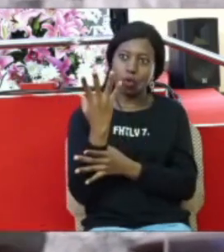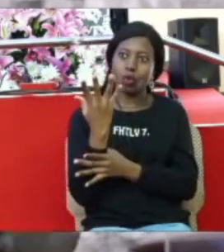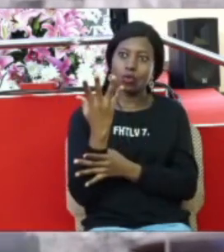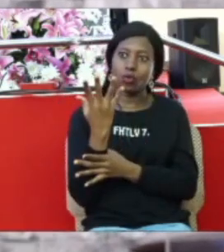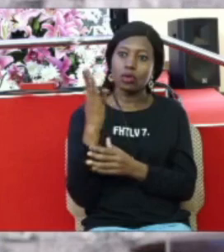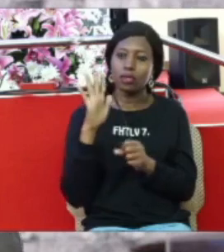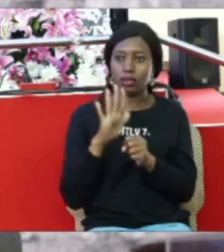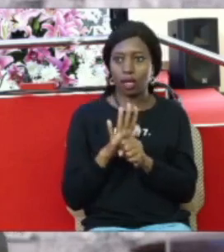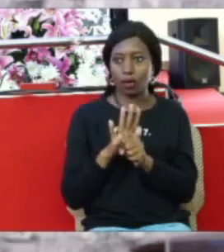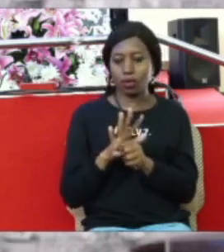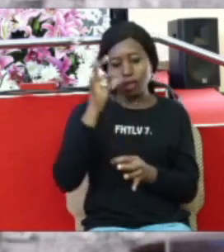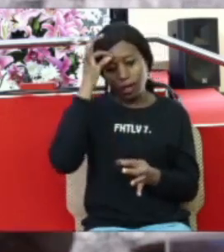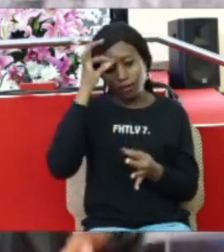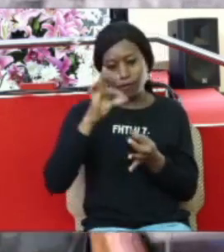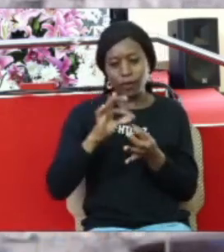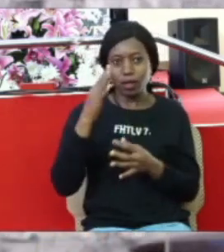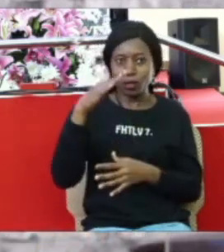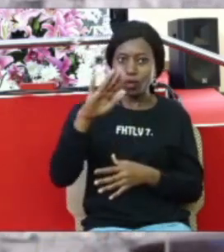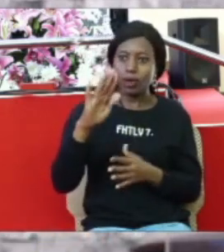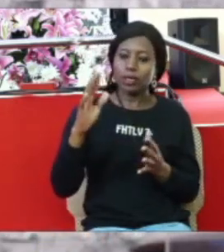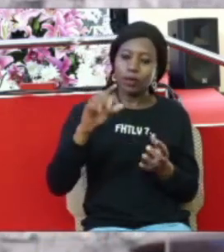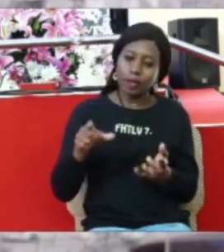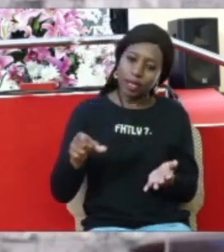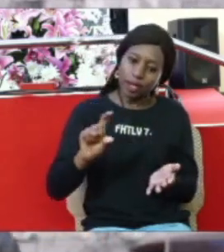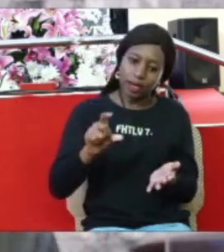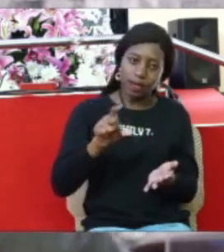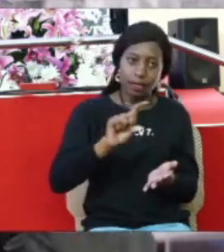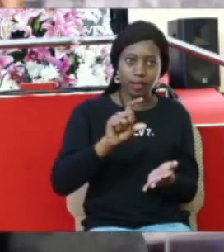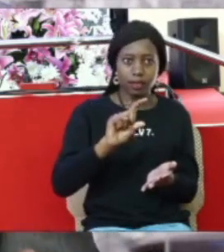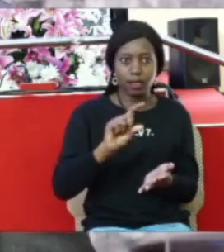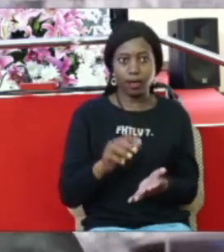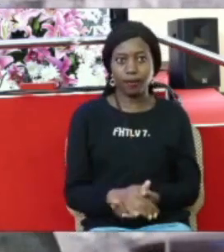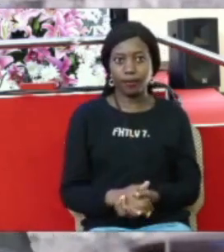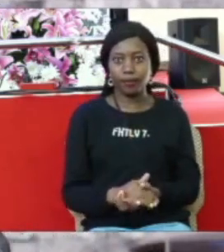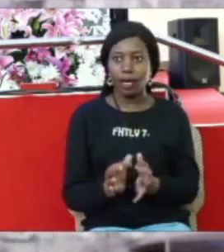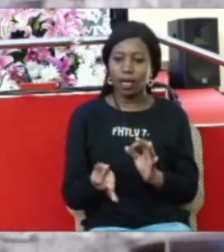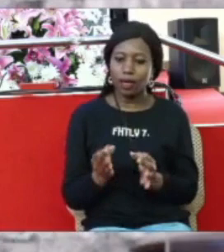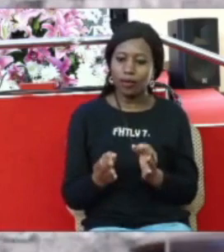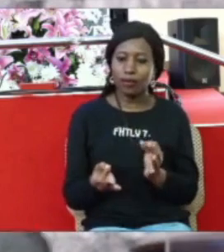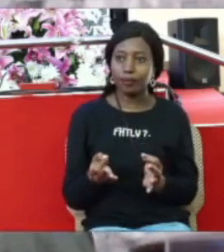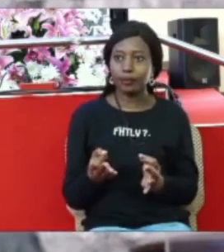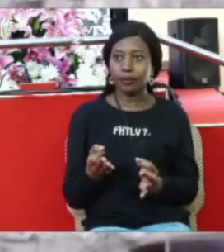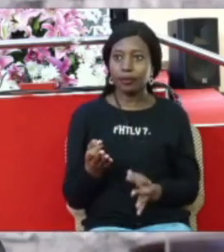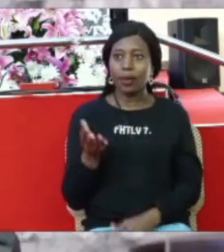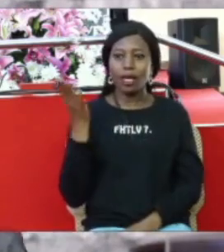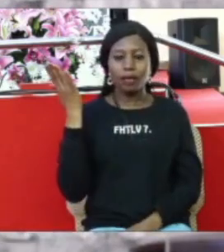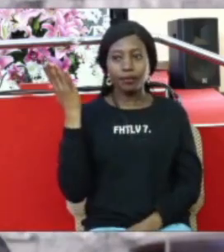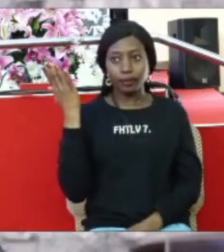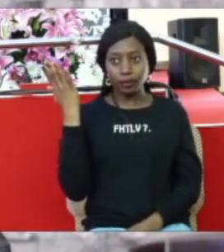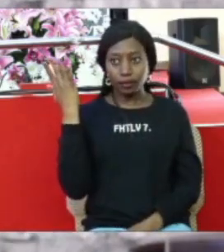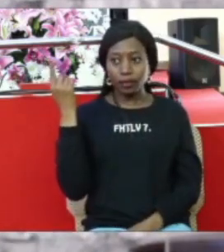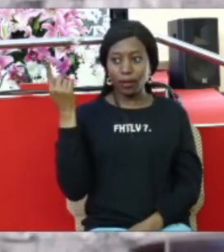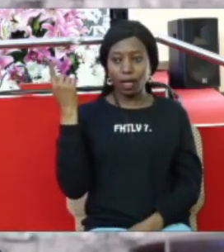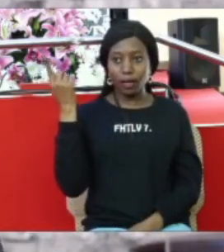be increased, that our faith will be increased. You know, if where you are, the faith you had yesterday is the same faith